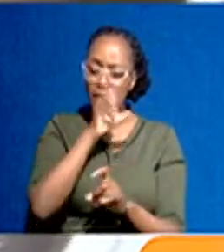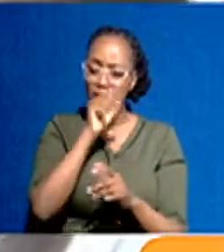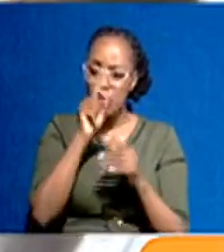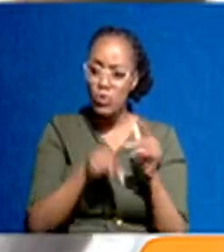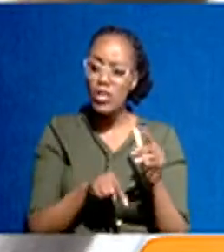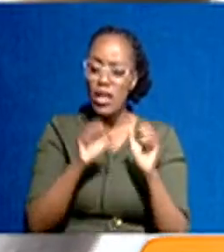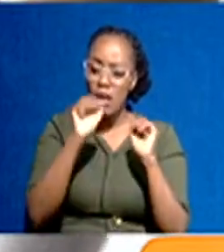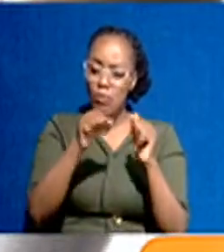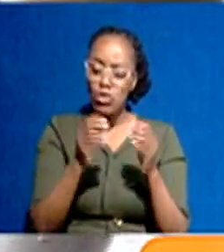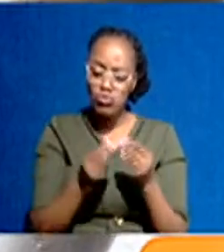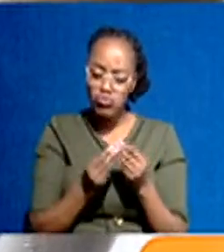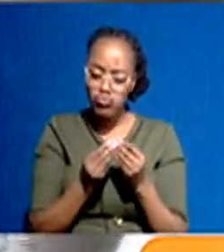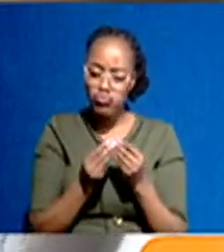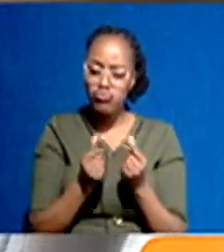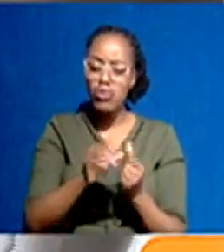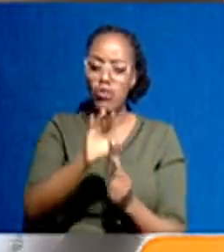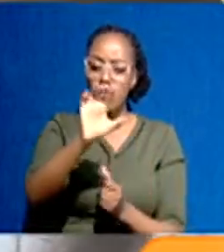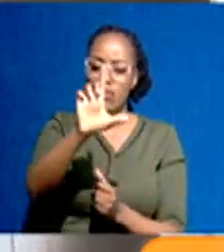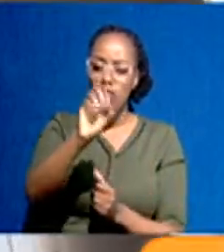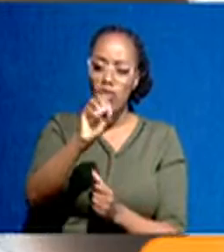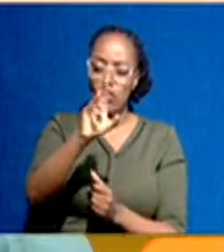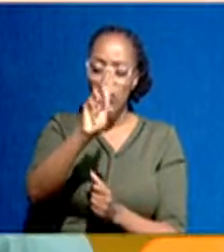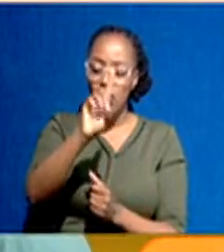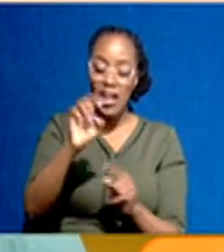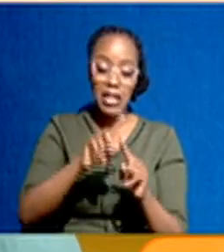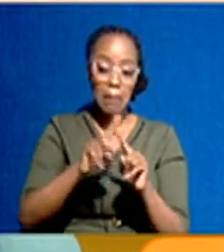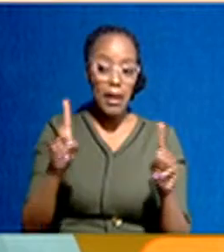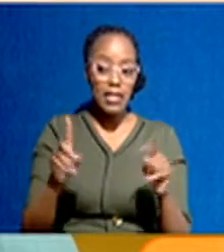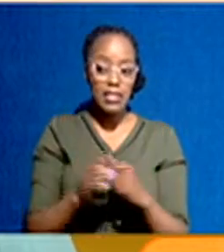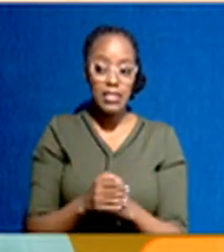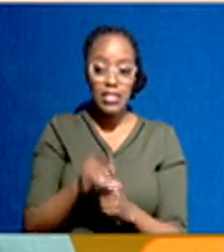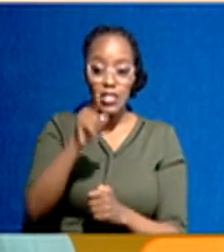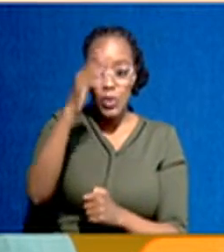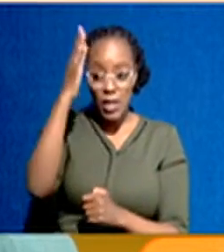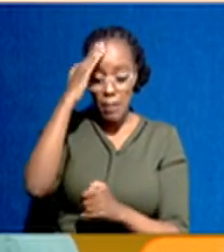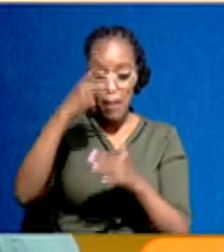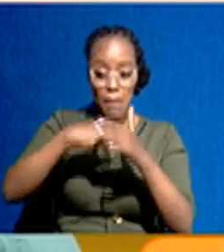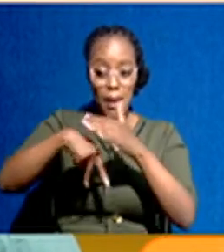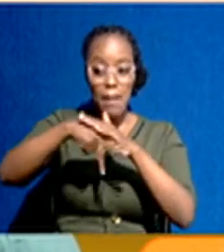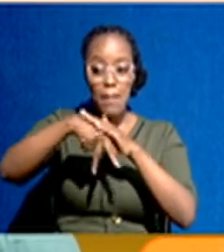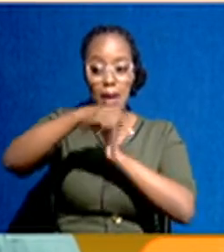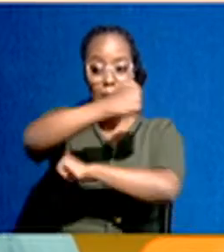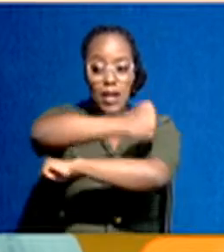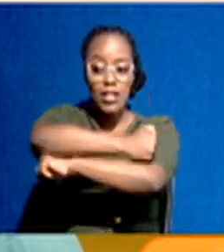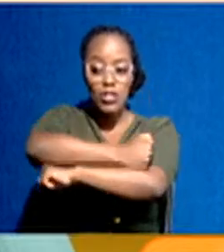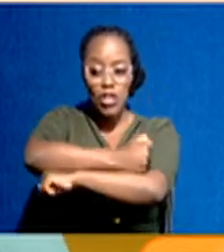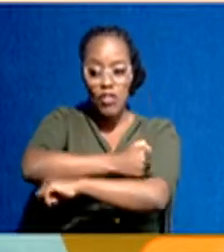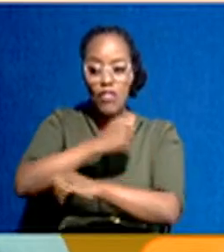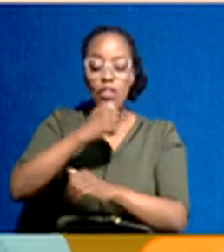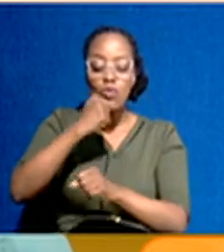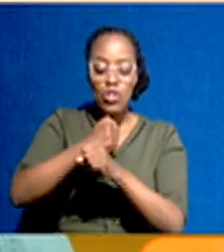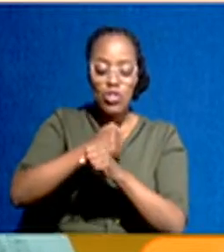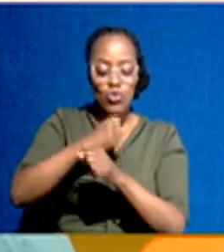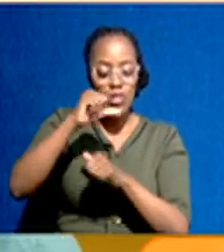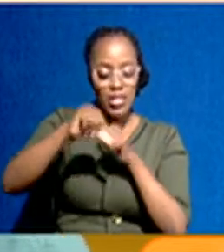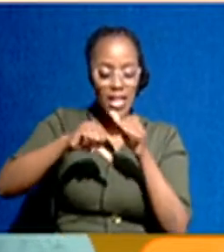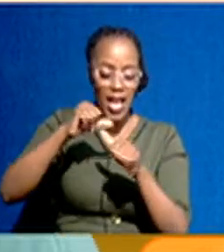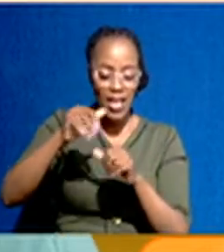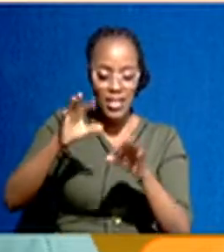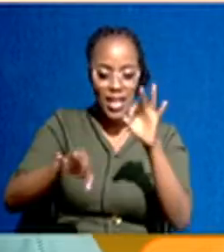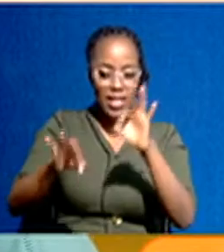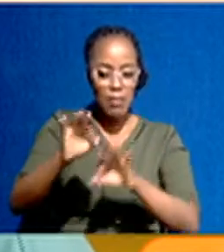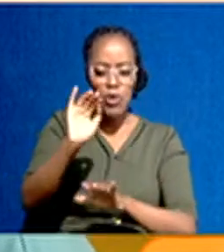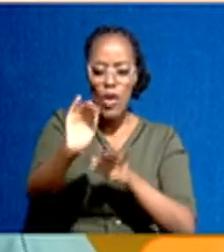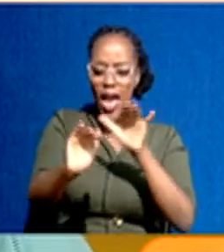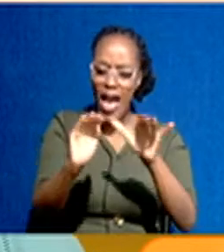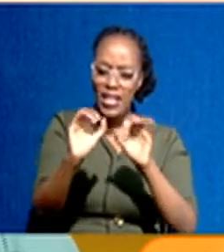it would deal with the fluoride, but... Remember in primary school, we used to do science experiments where we would be